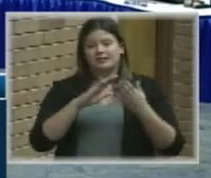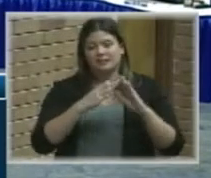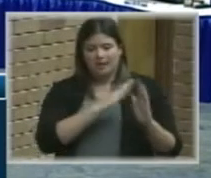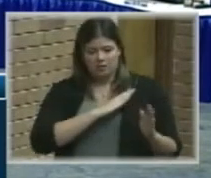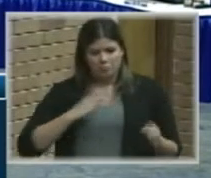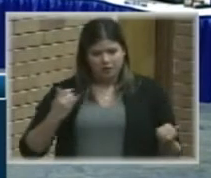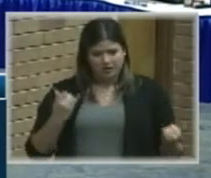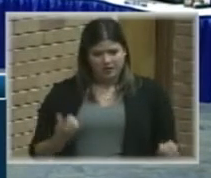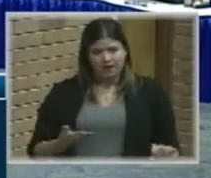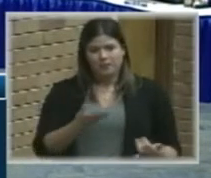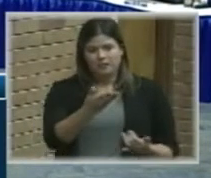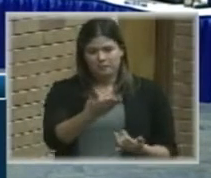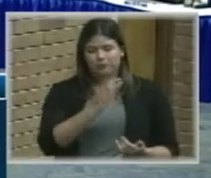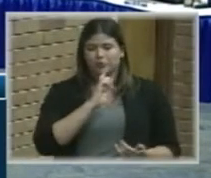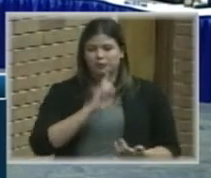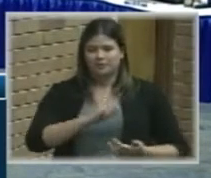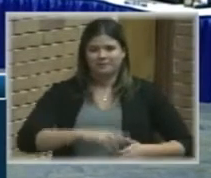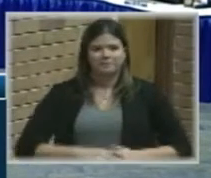Judy.